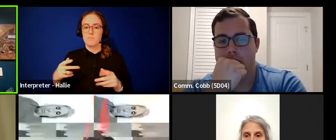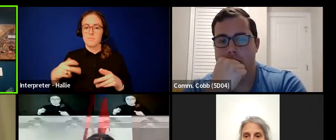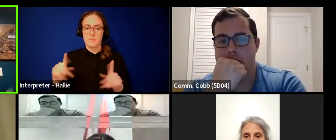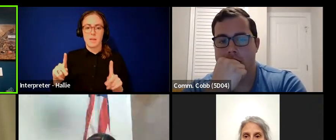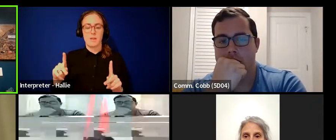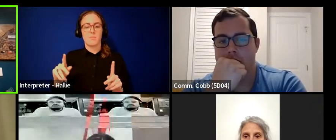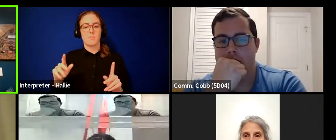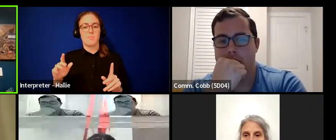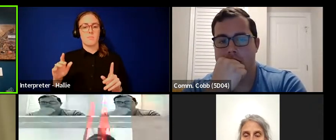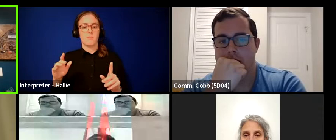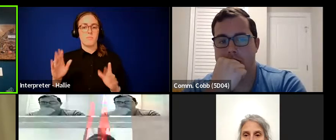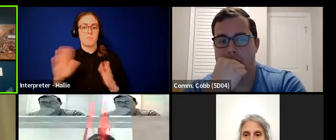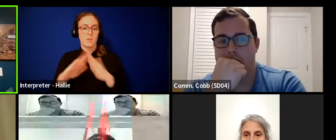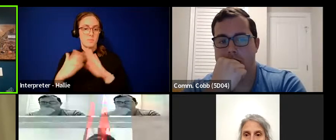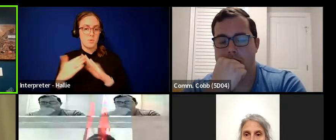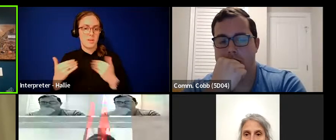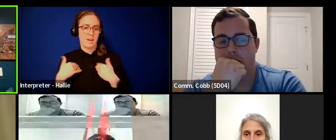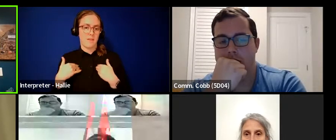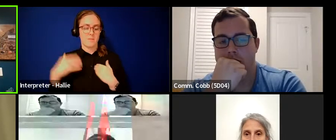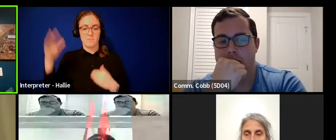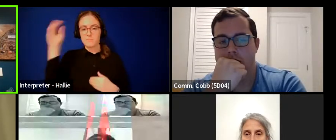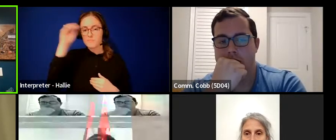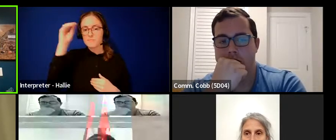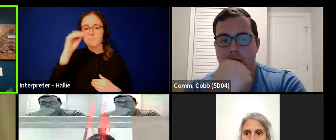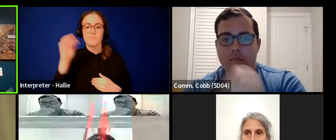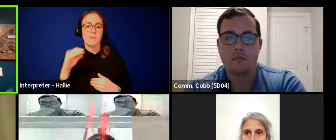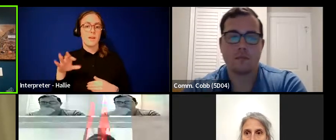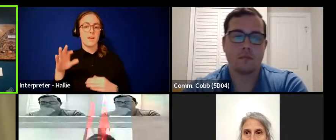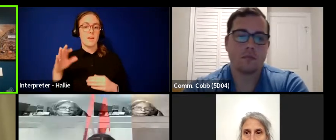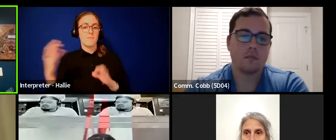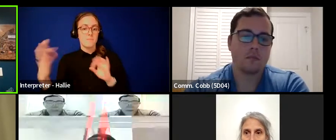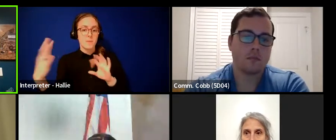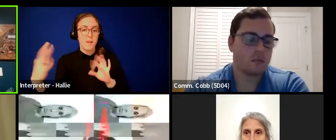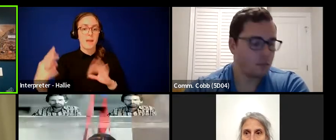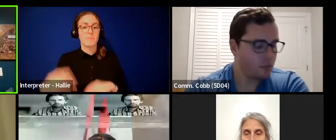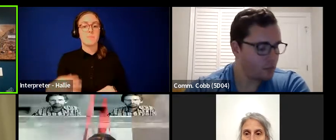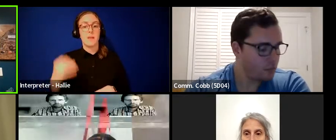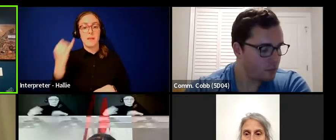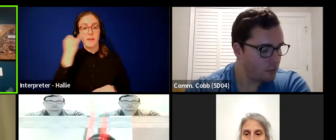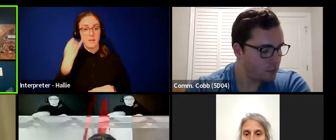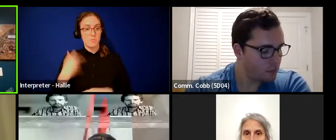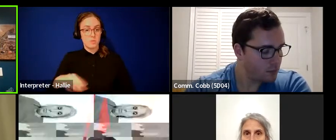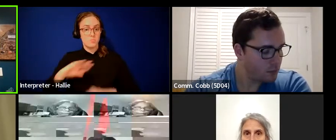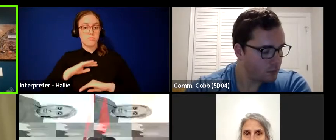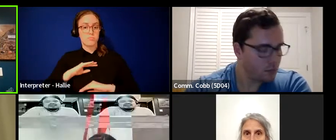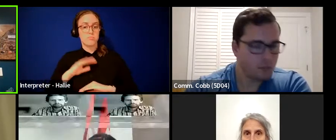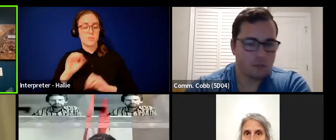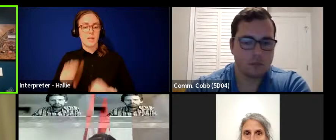or give us some feedback, and then adjourn tonight's meeting if the commission is okay with that.